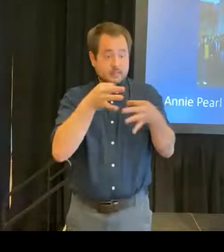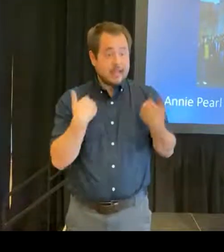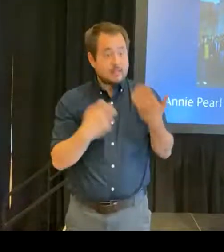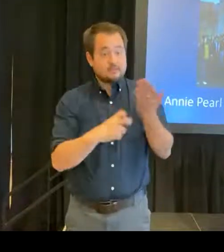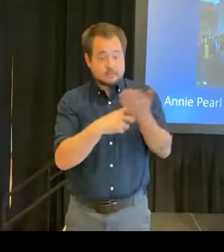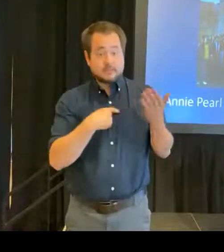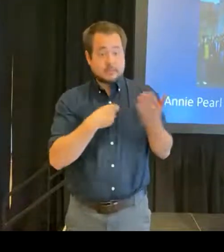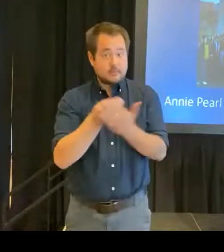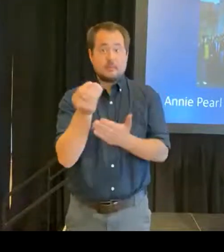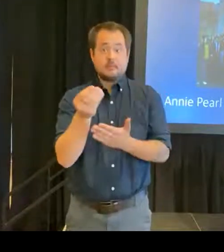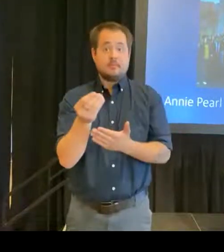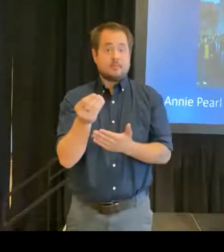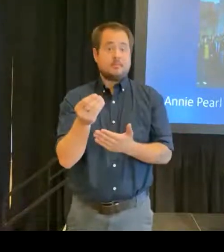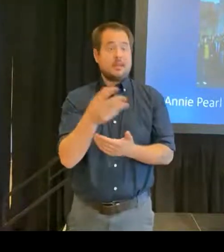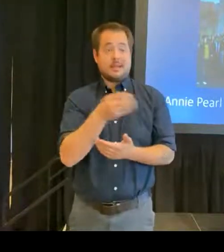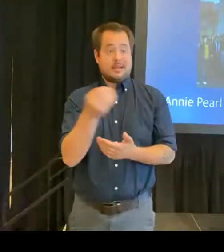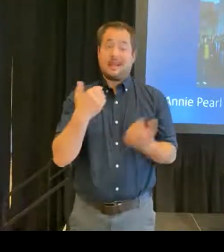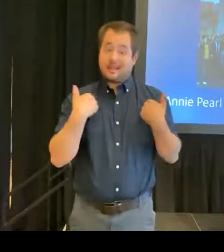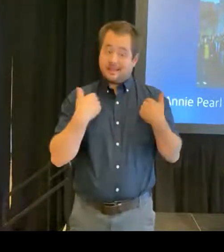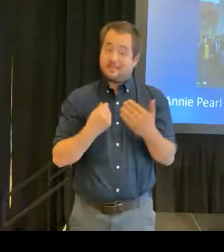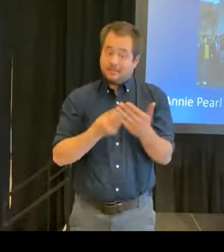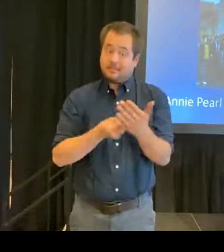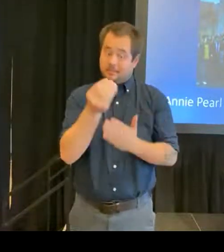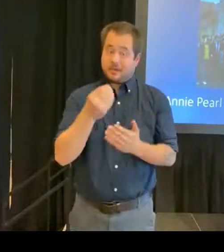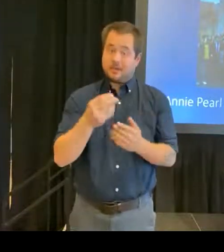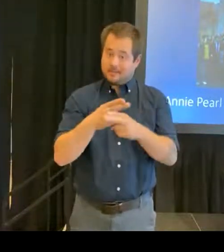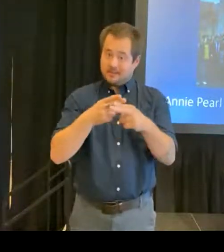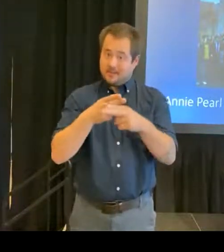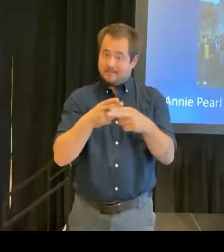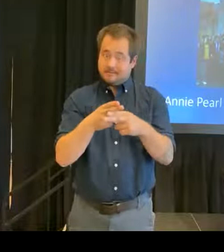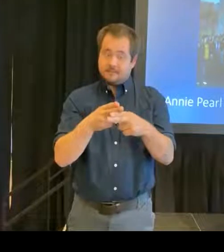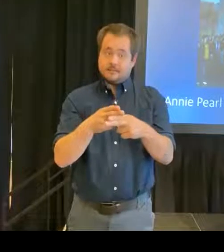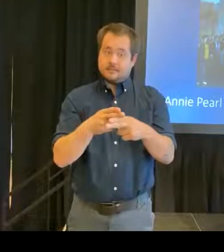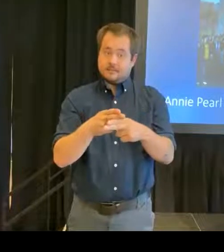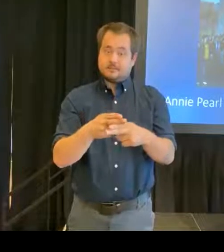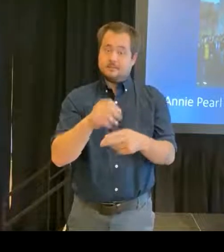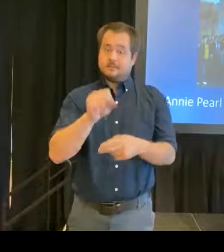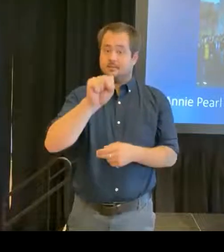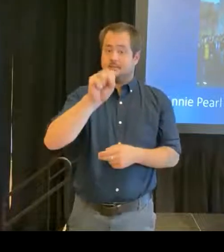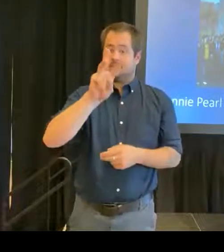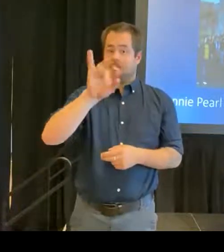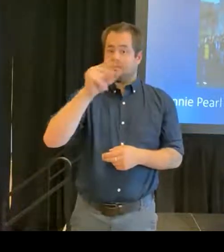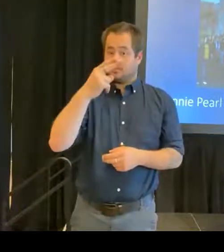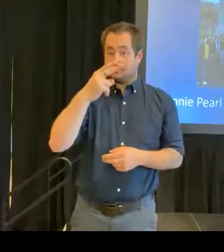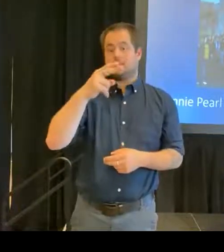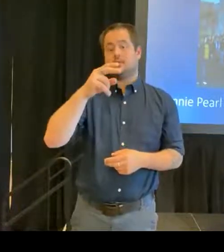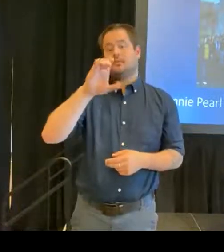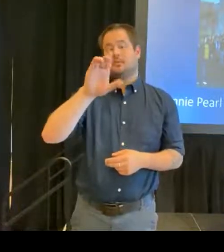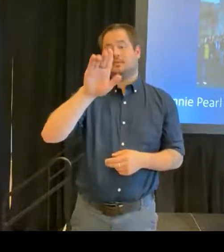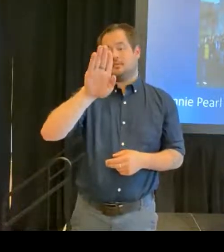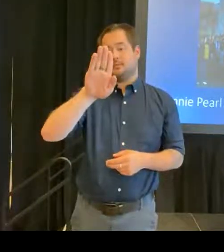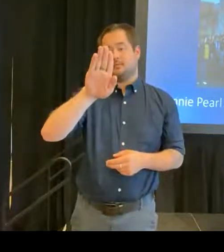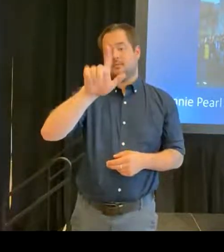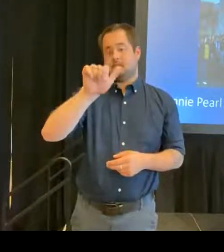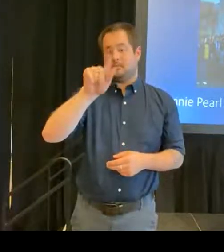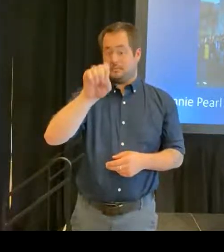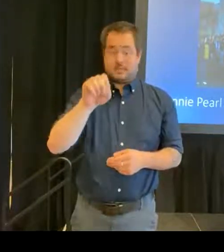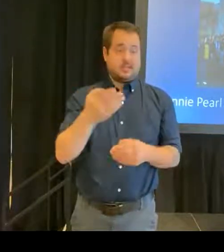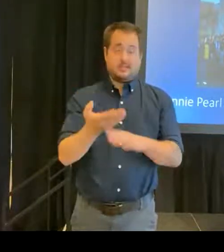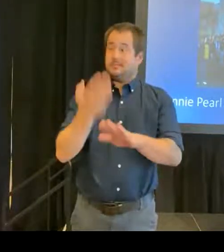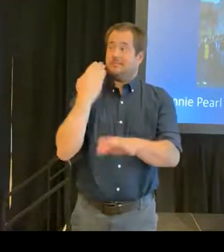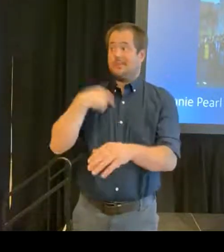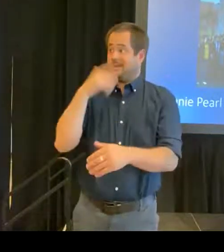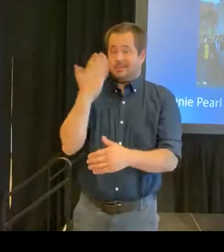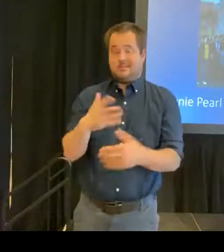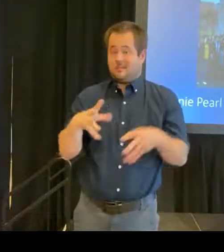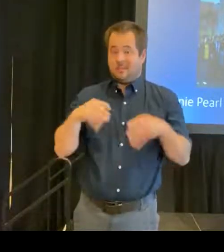bought this knife. It was a switchblade or something. I had never had a knife before, but I